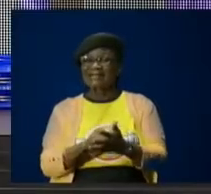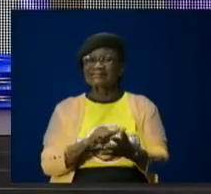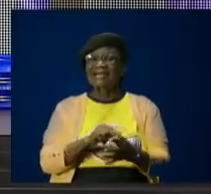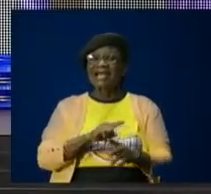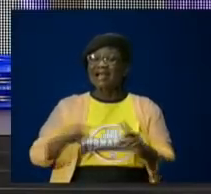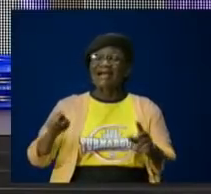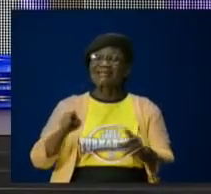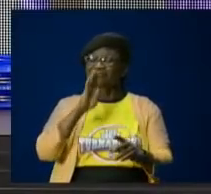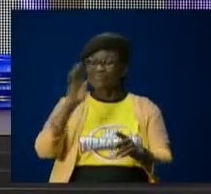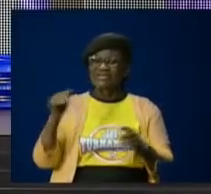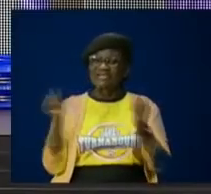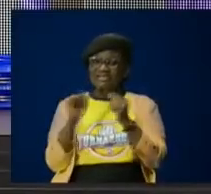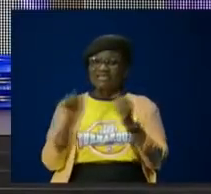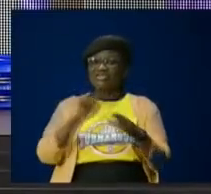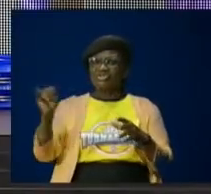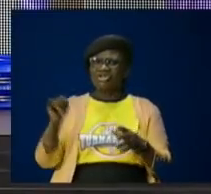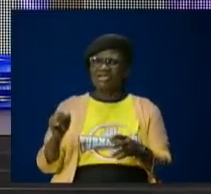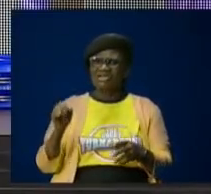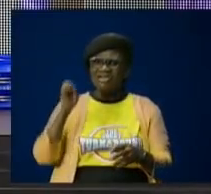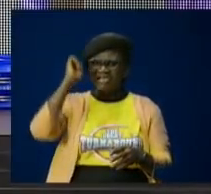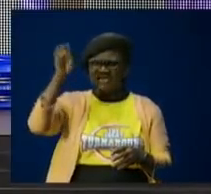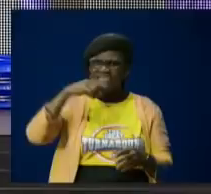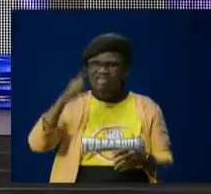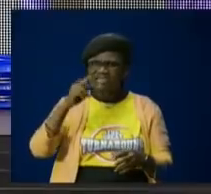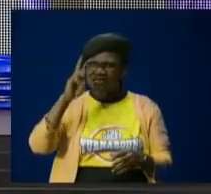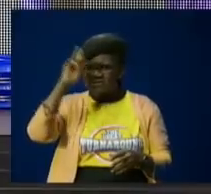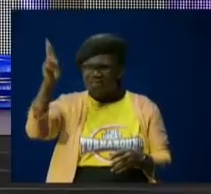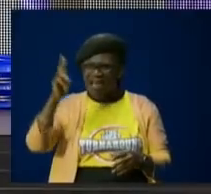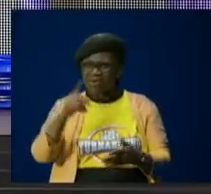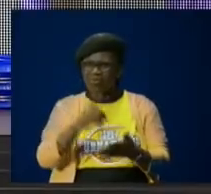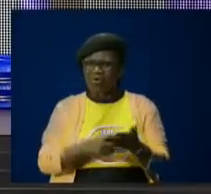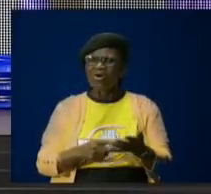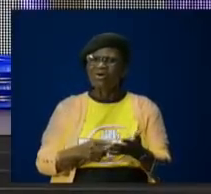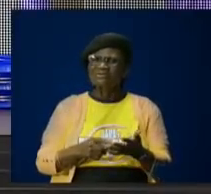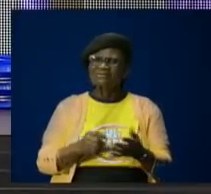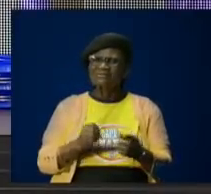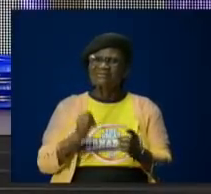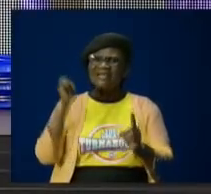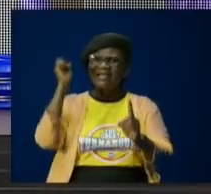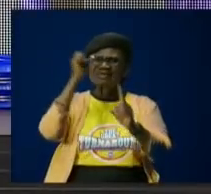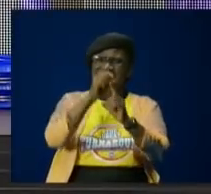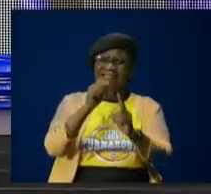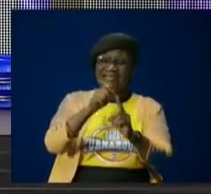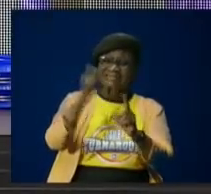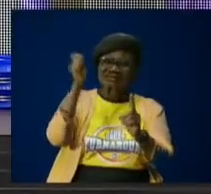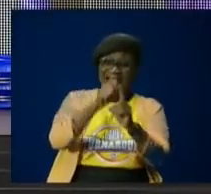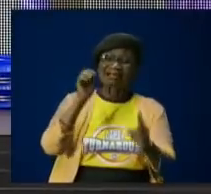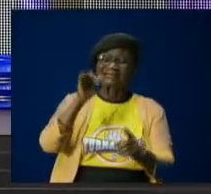He says, what exactly are you trying to say?